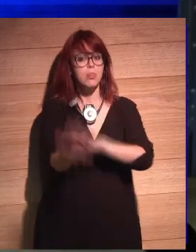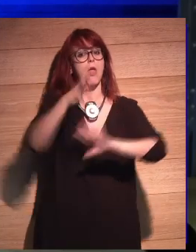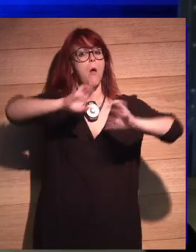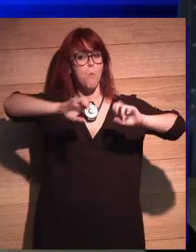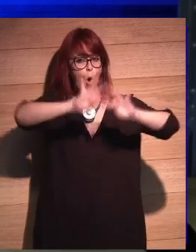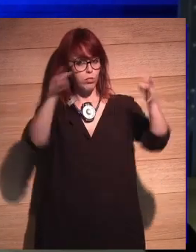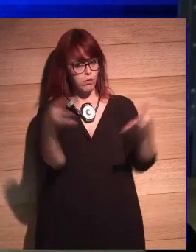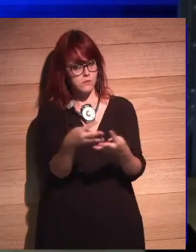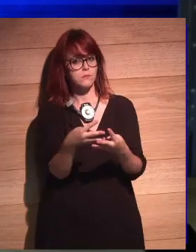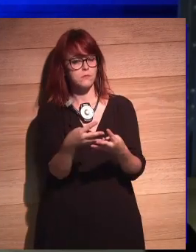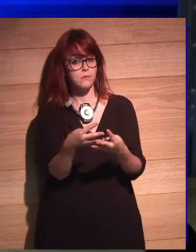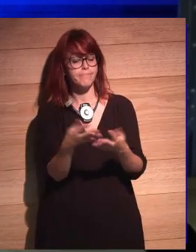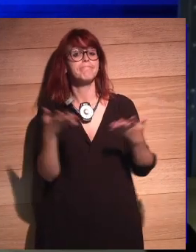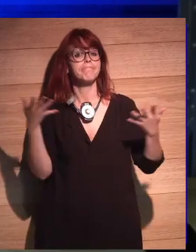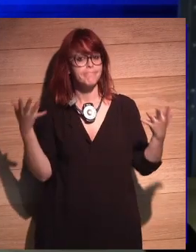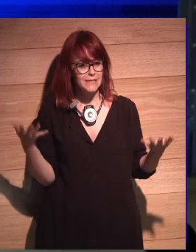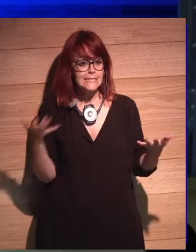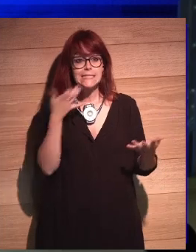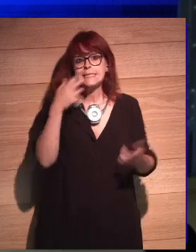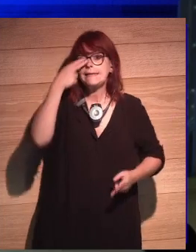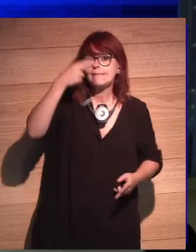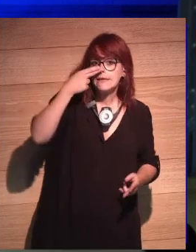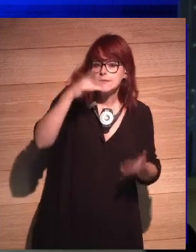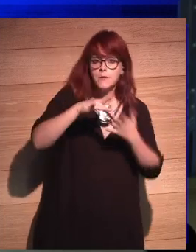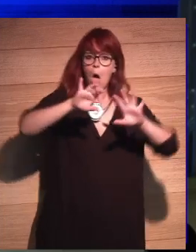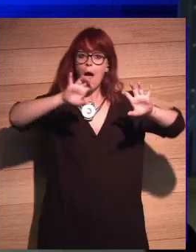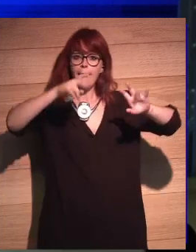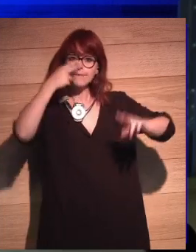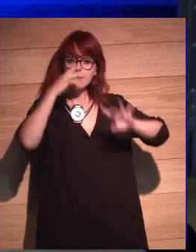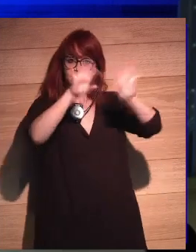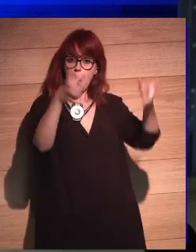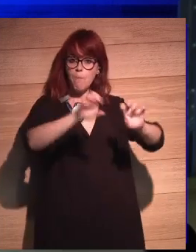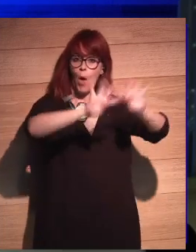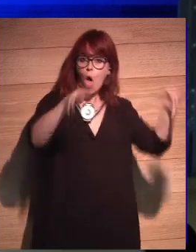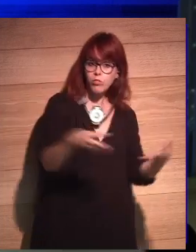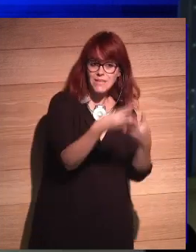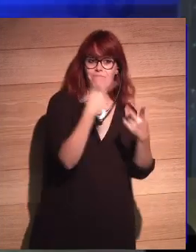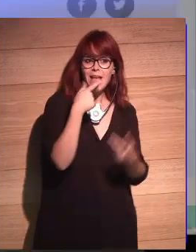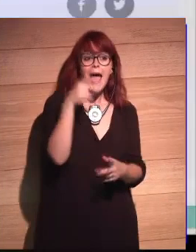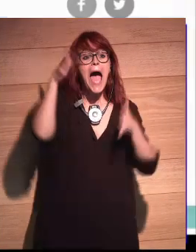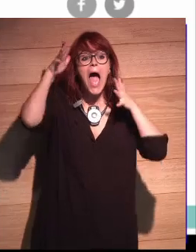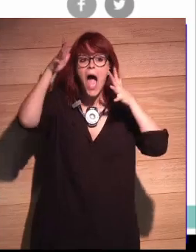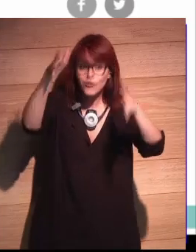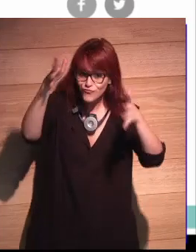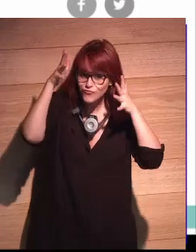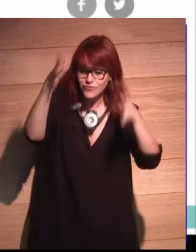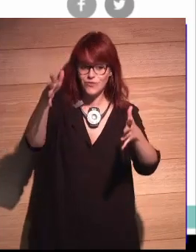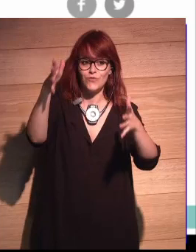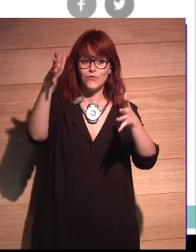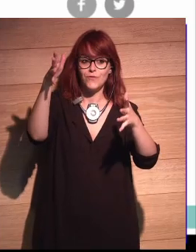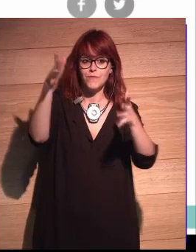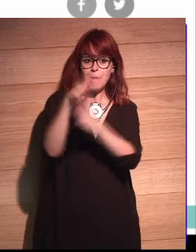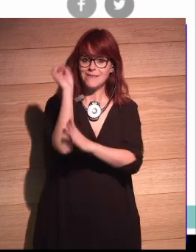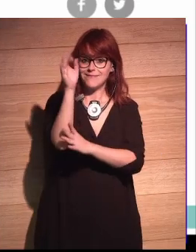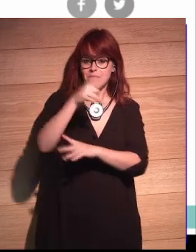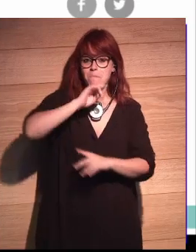Well, if you're interested, I highly recommend you sign up to my workshop tomorrow at 12